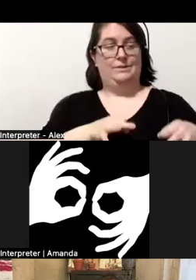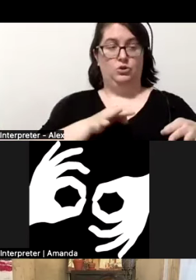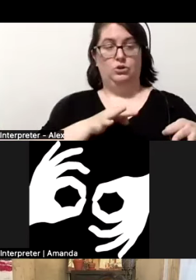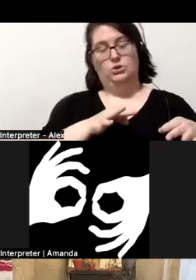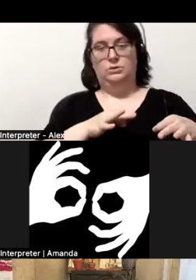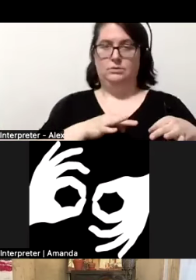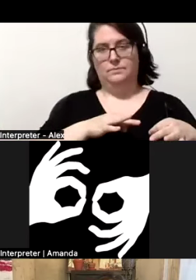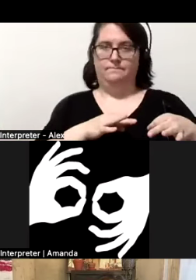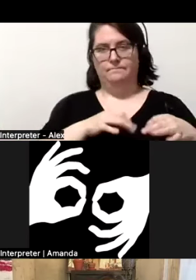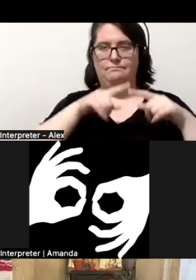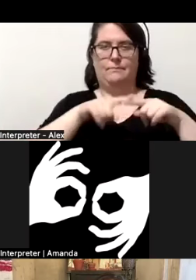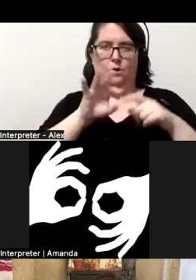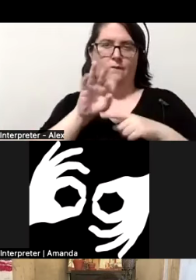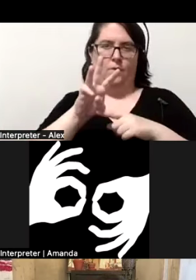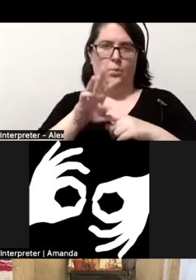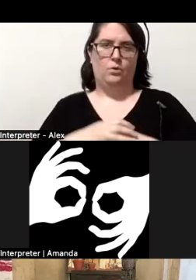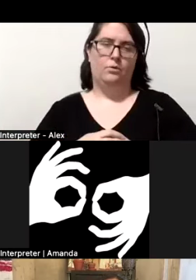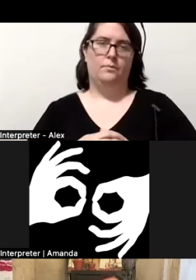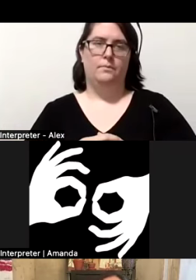outlined in the framework.